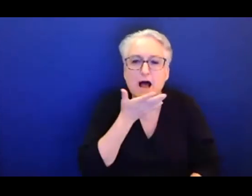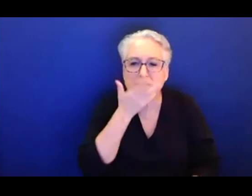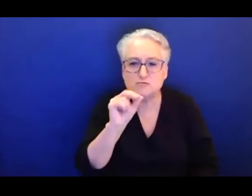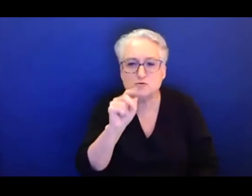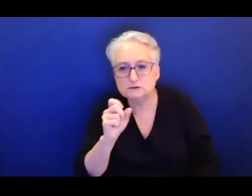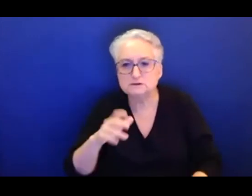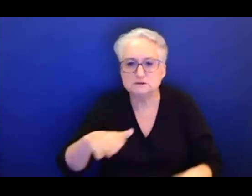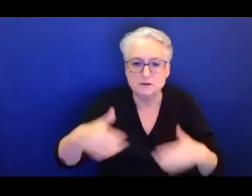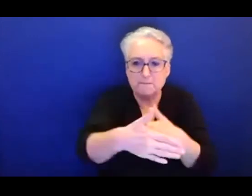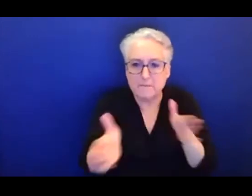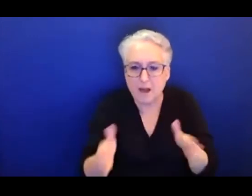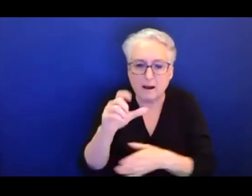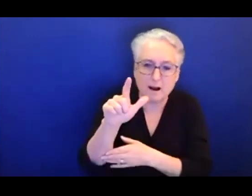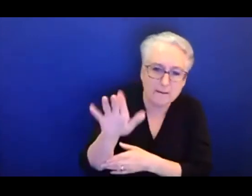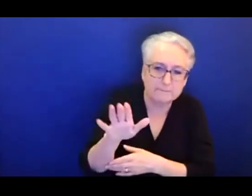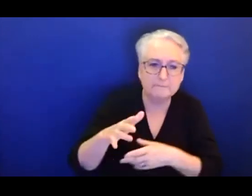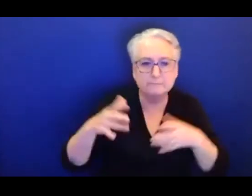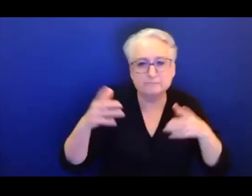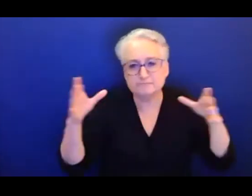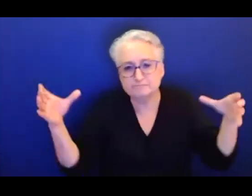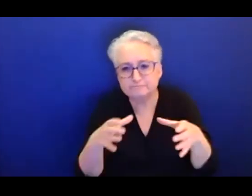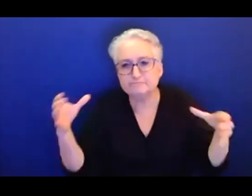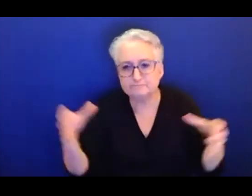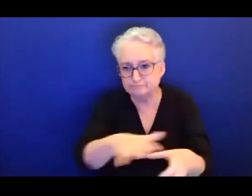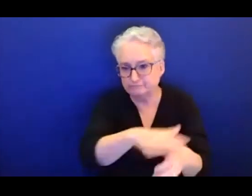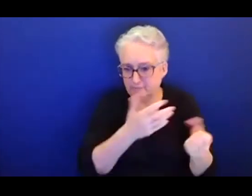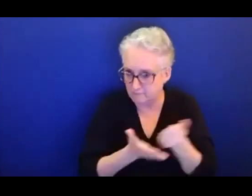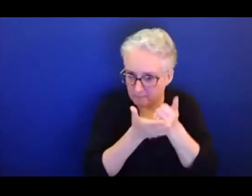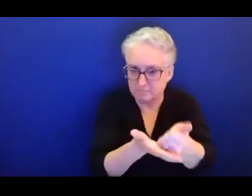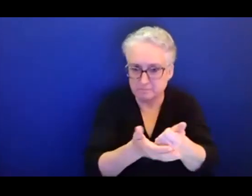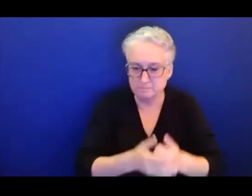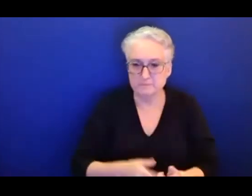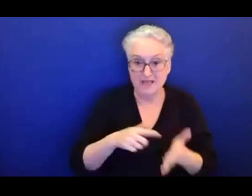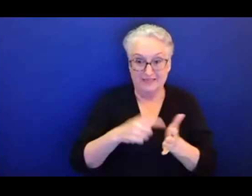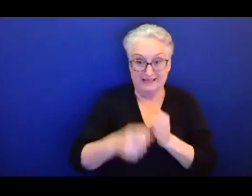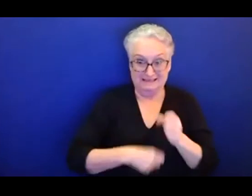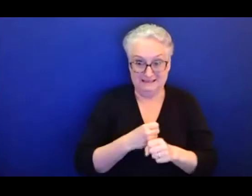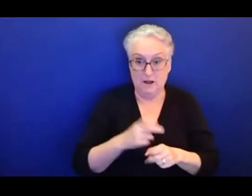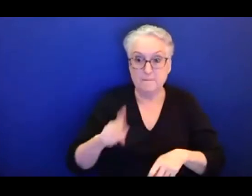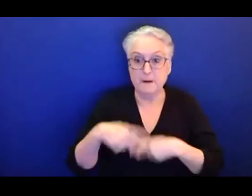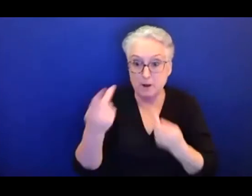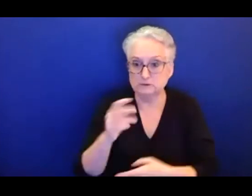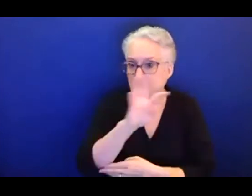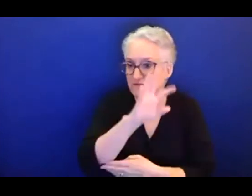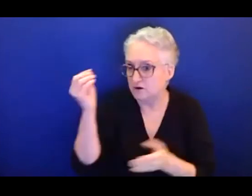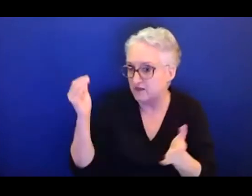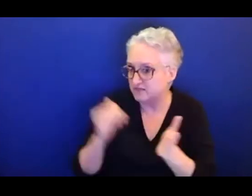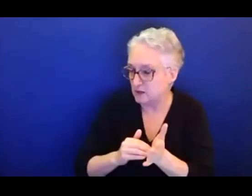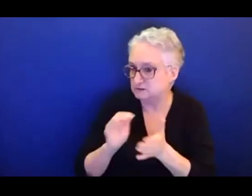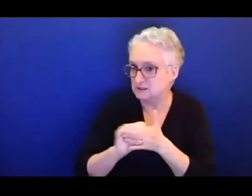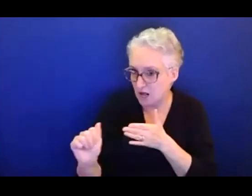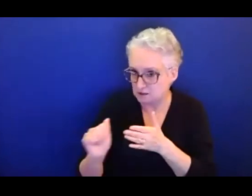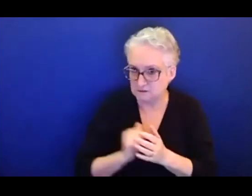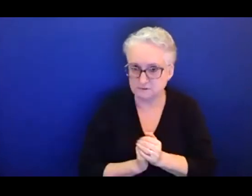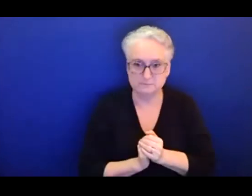we are proposing $40,000 to support Konya Neighborhood Plan. Project will include hiring a consultant to